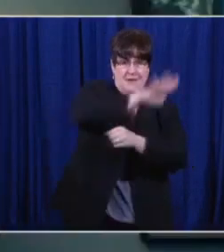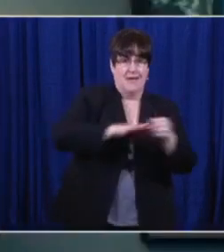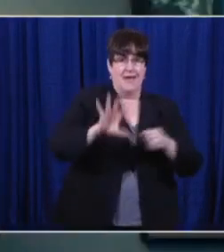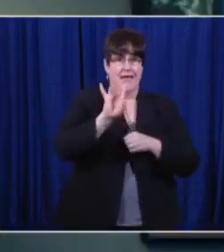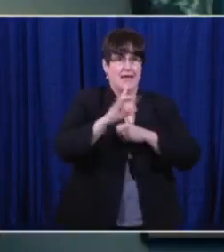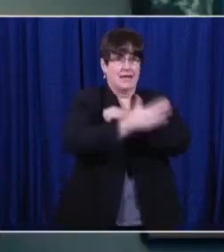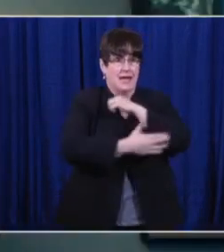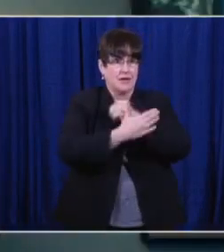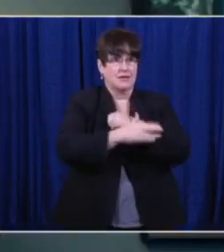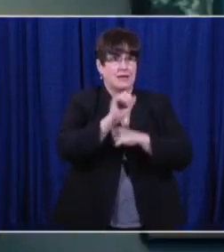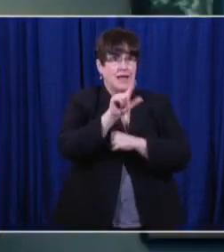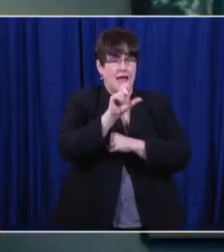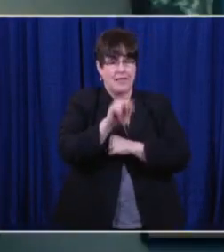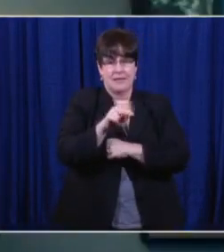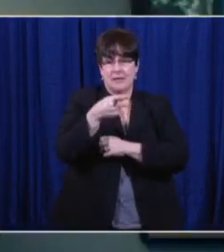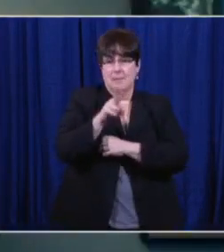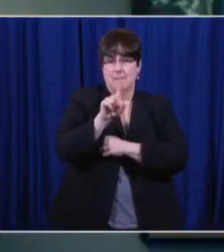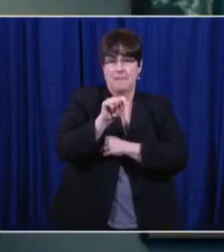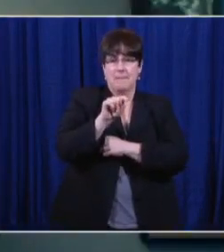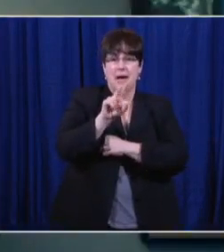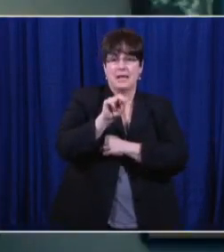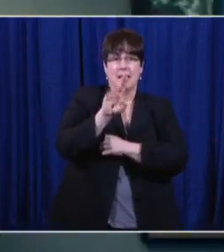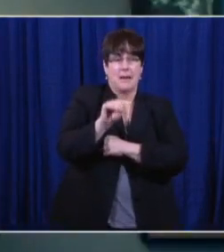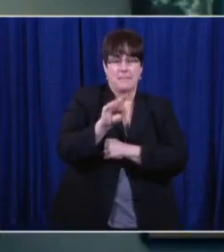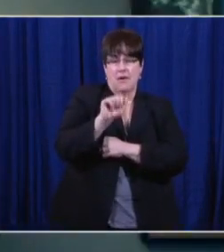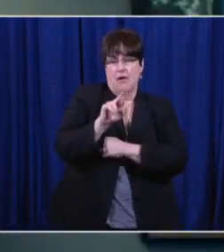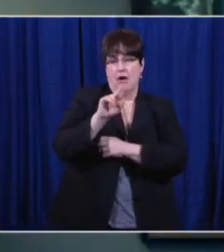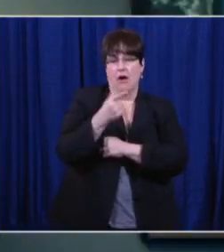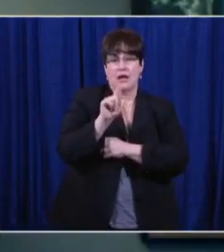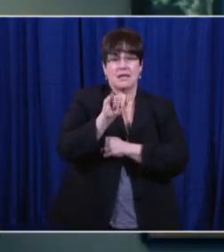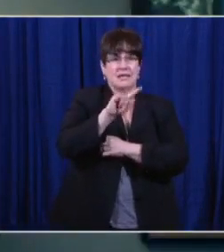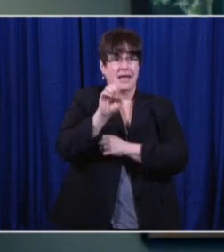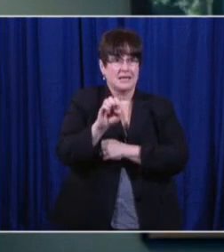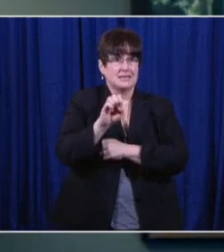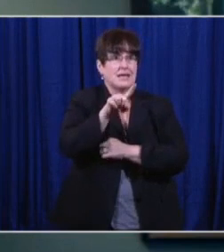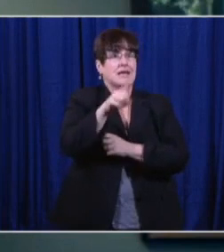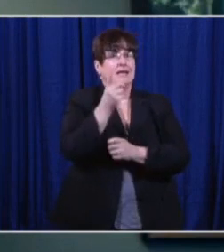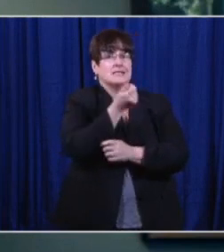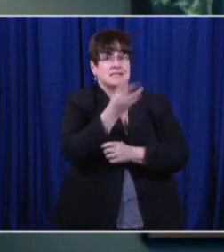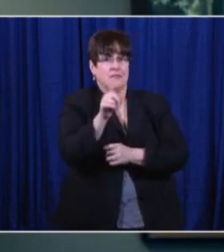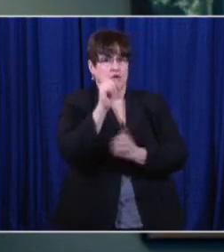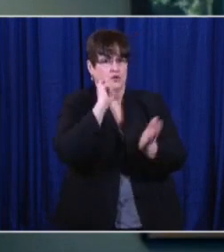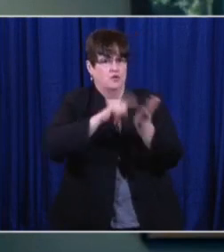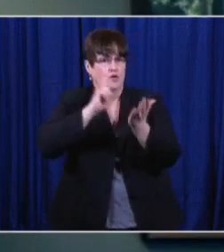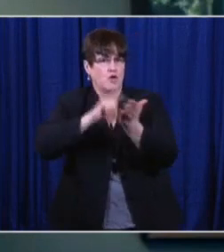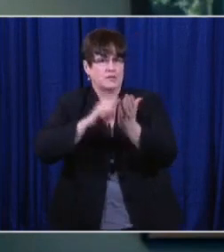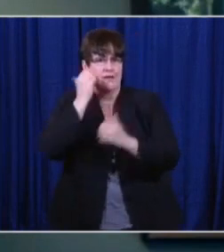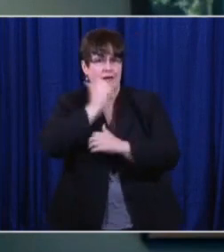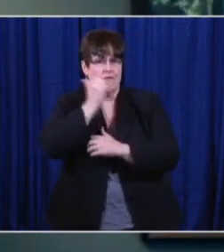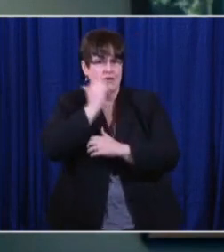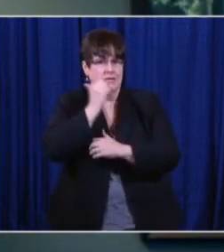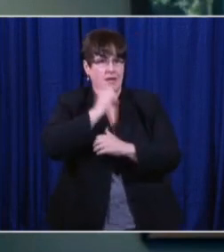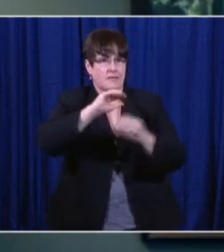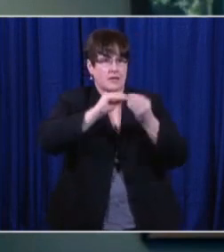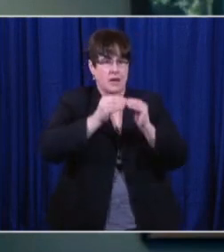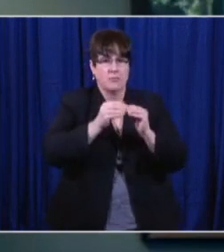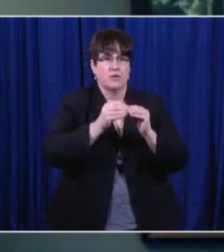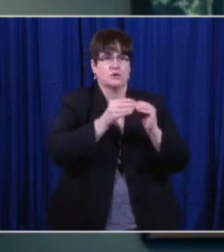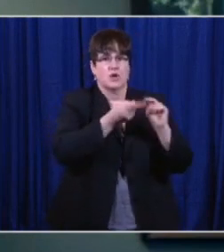including Allen, Putnam, and Auglaize counties, several of which, as you've seen on the data recently, are experiencing incredibly